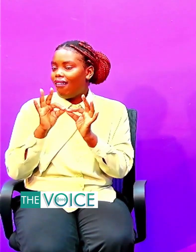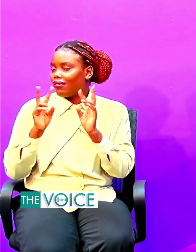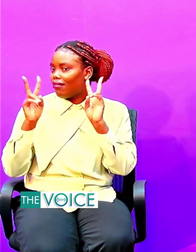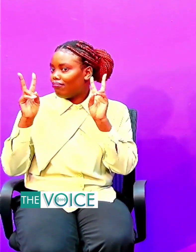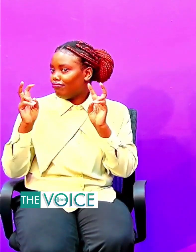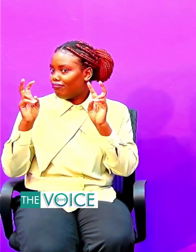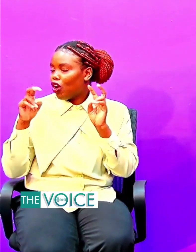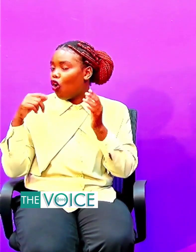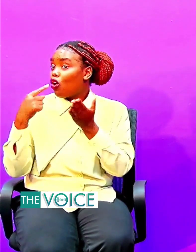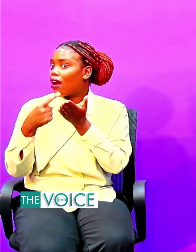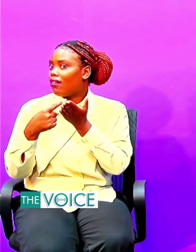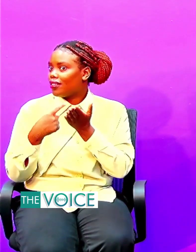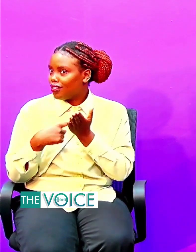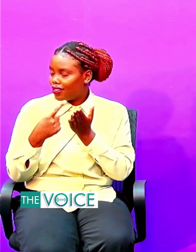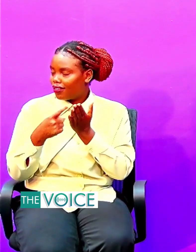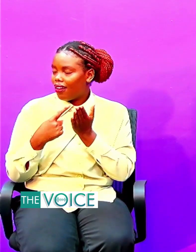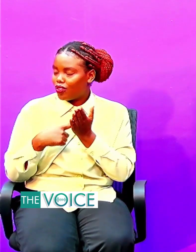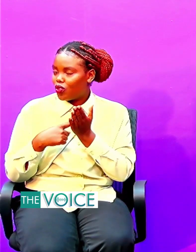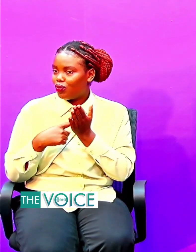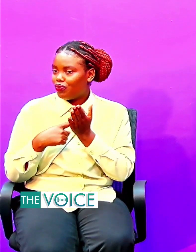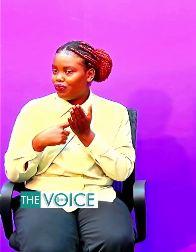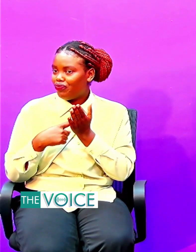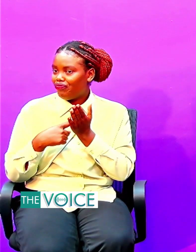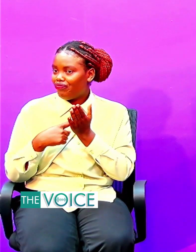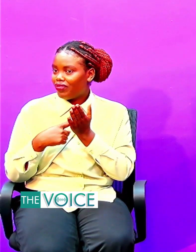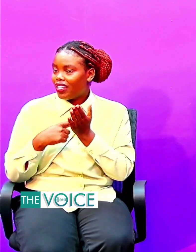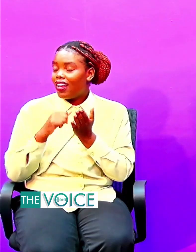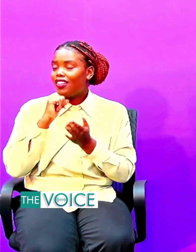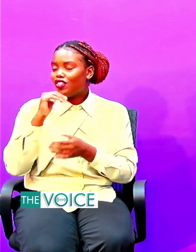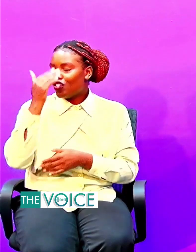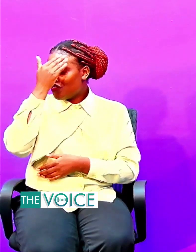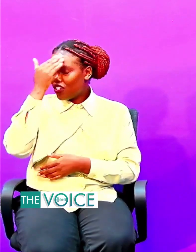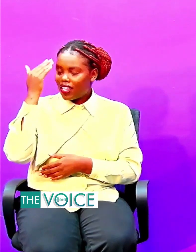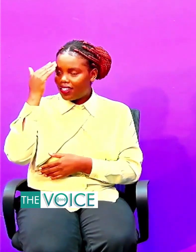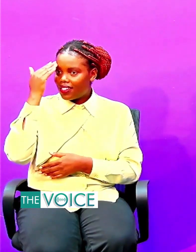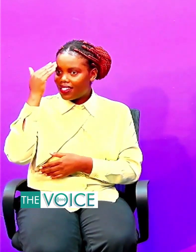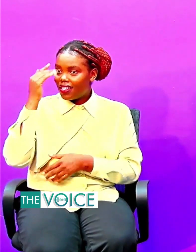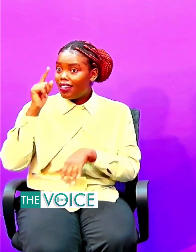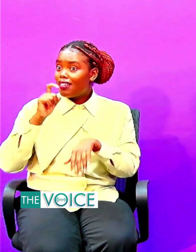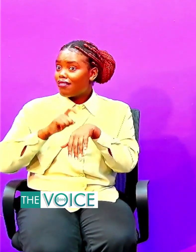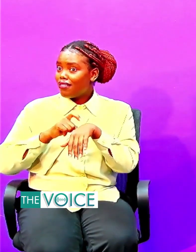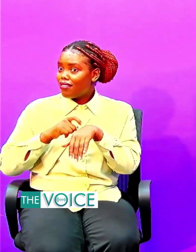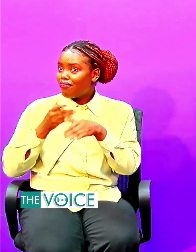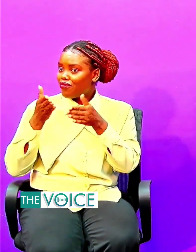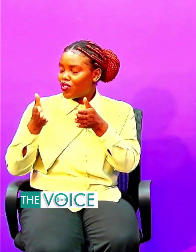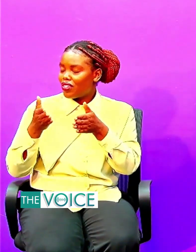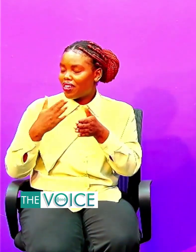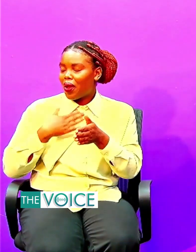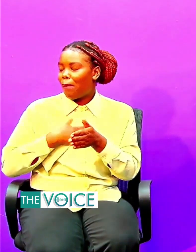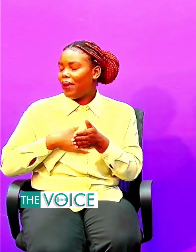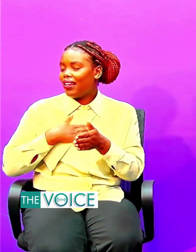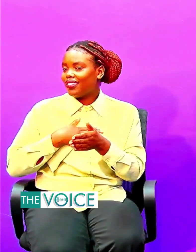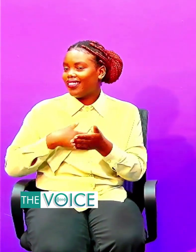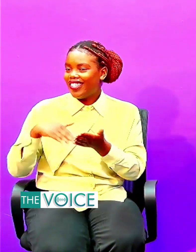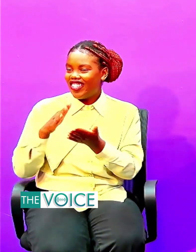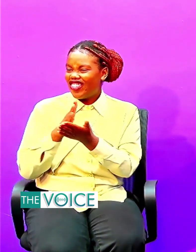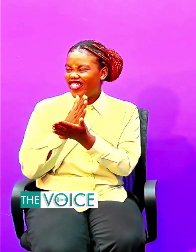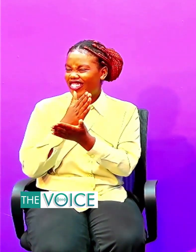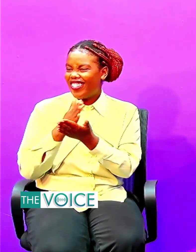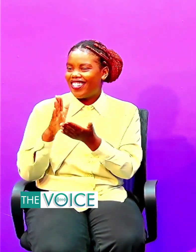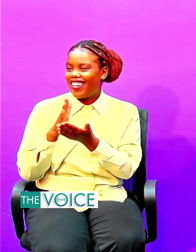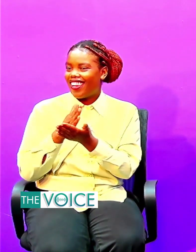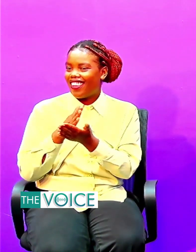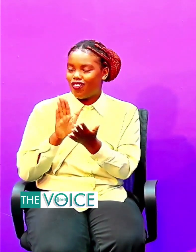perspectives out there about, about different disabilities as well. Please don't forget, when you're